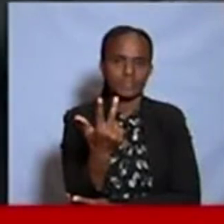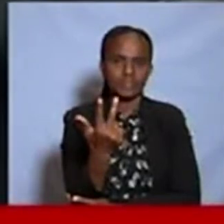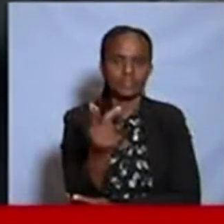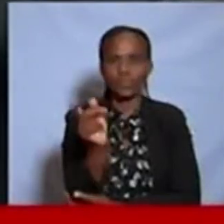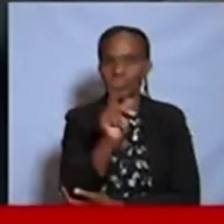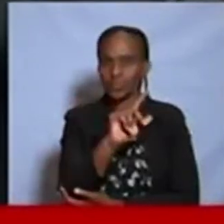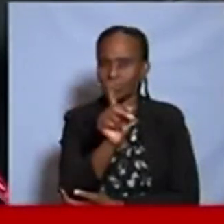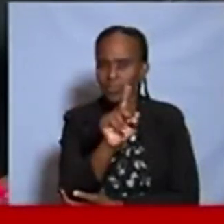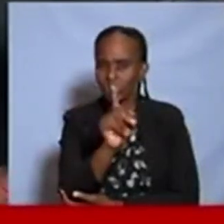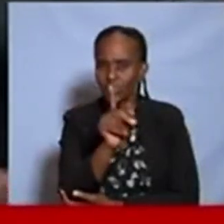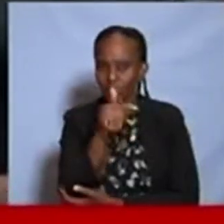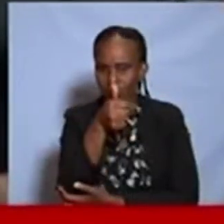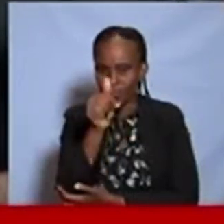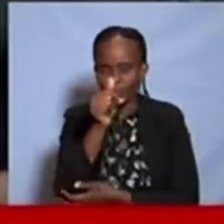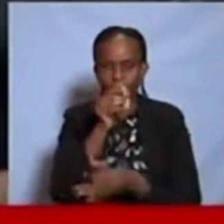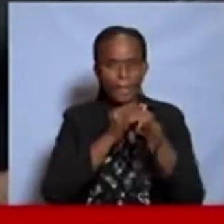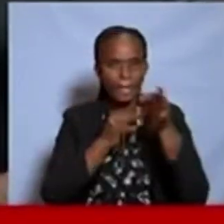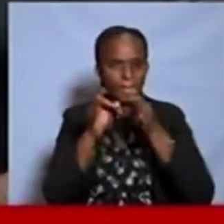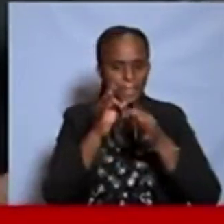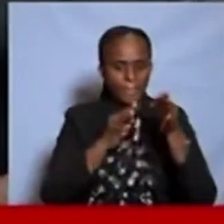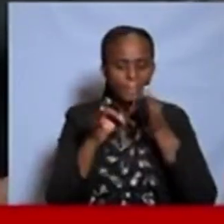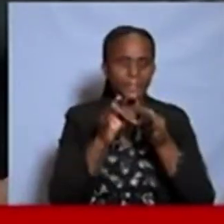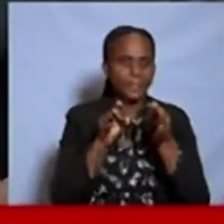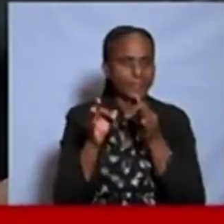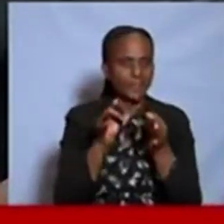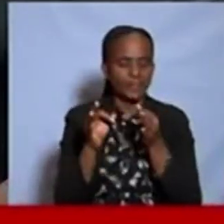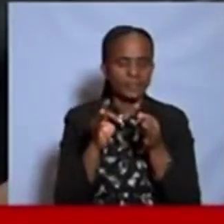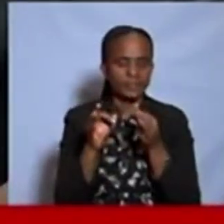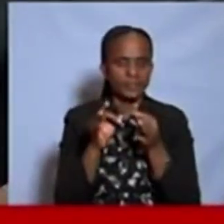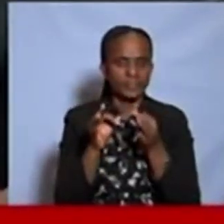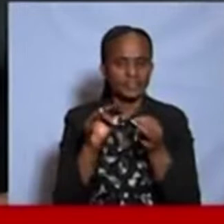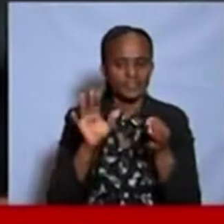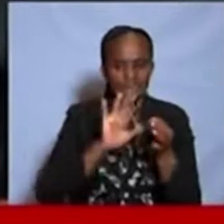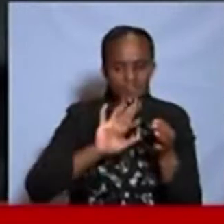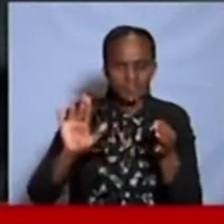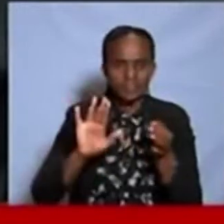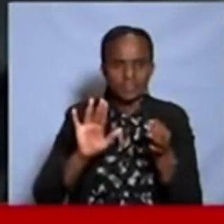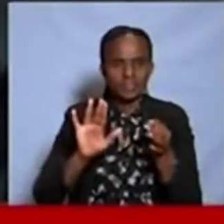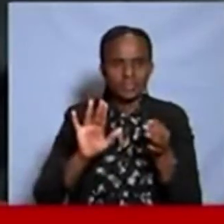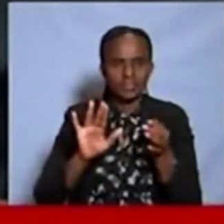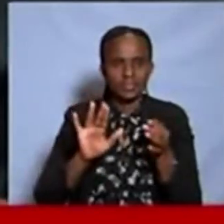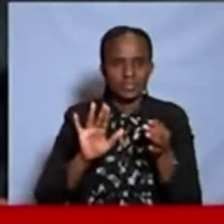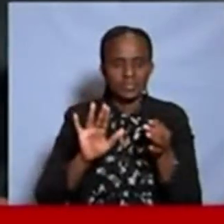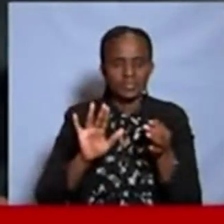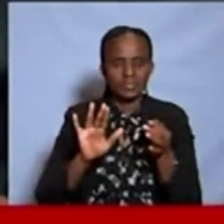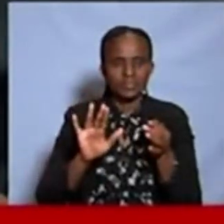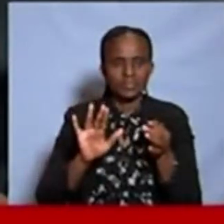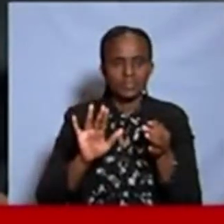where you've indicated on your positive